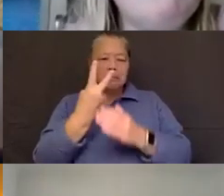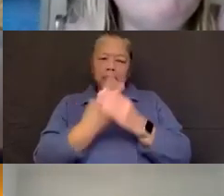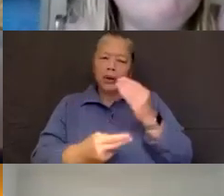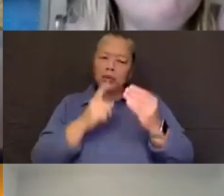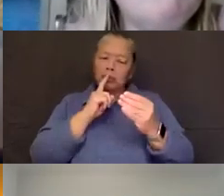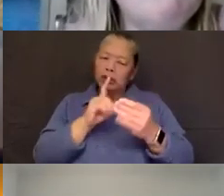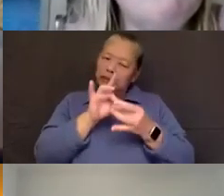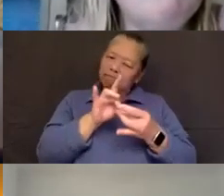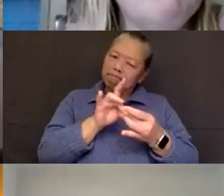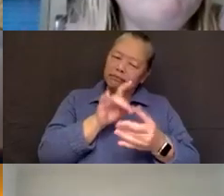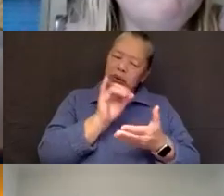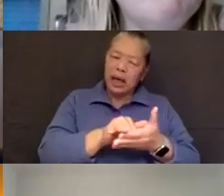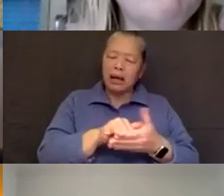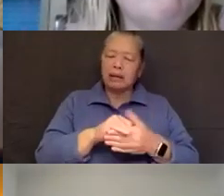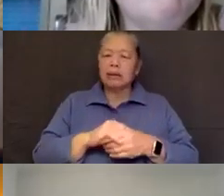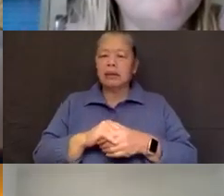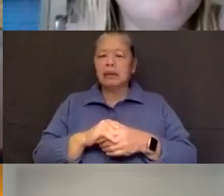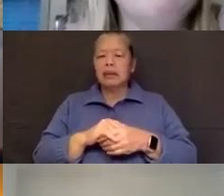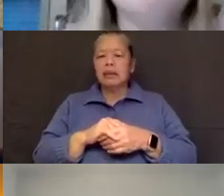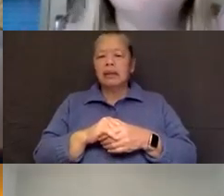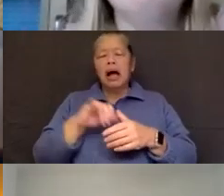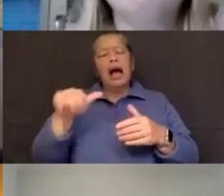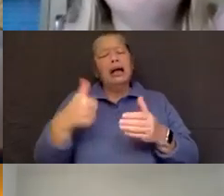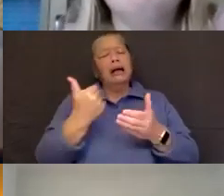other pieces of that, and